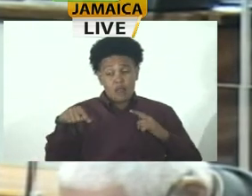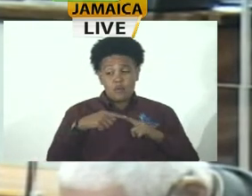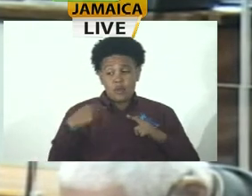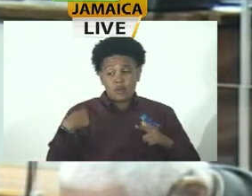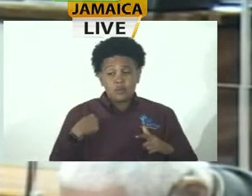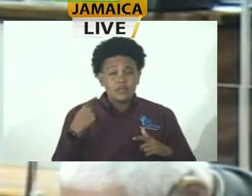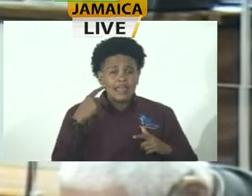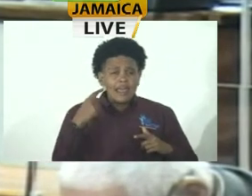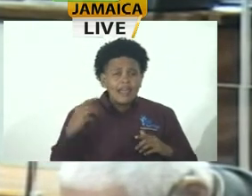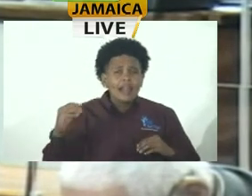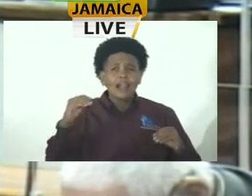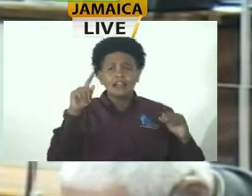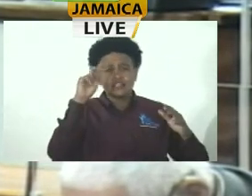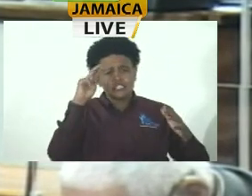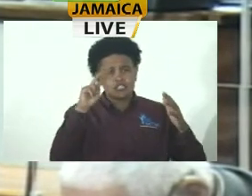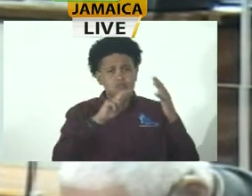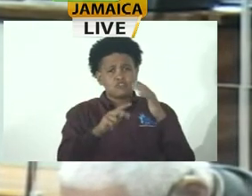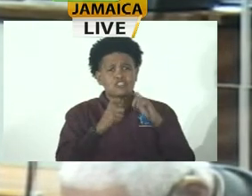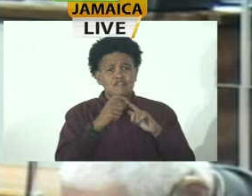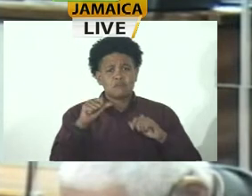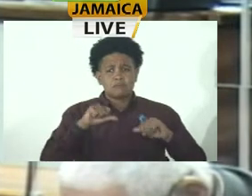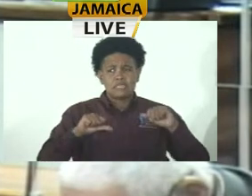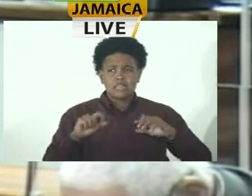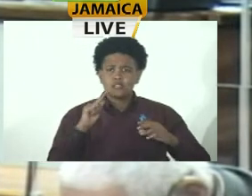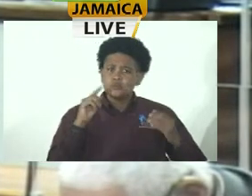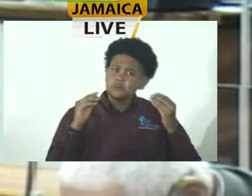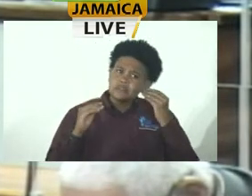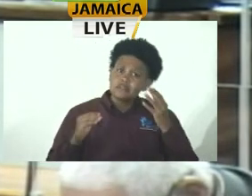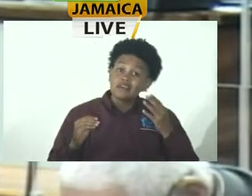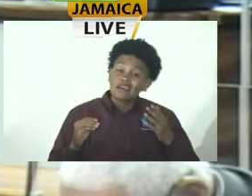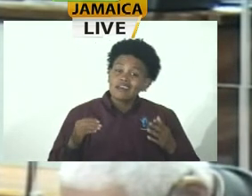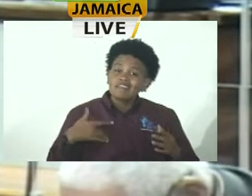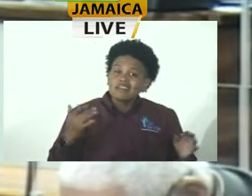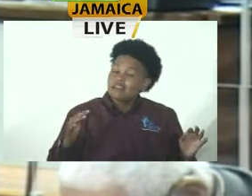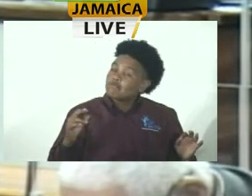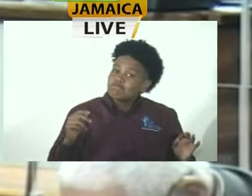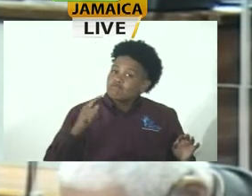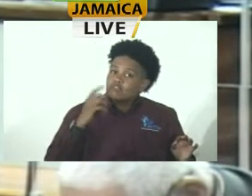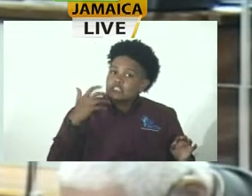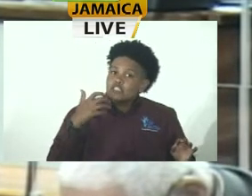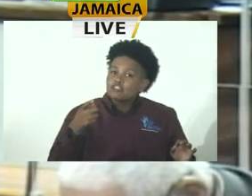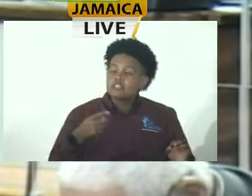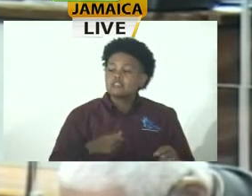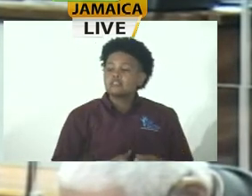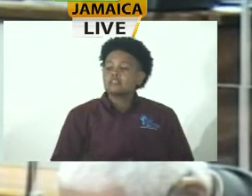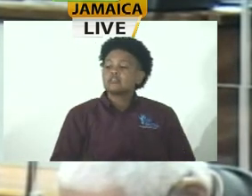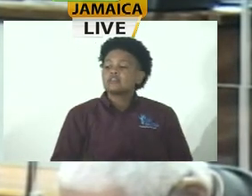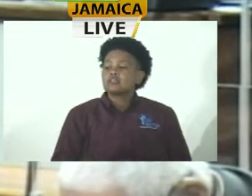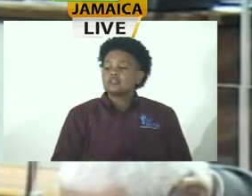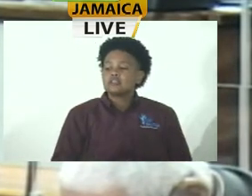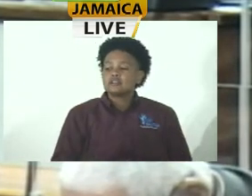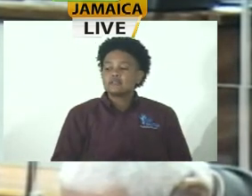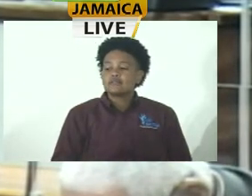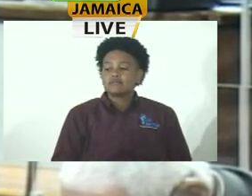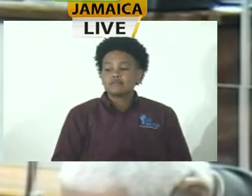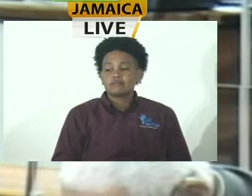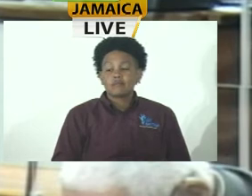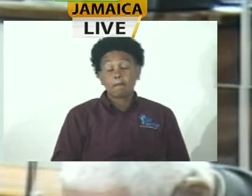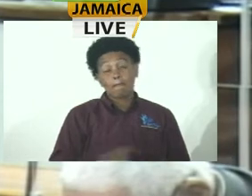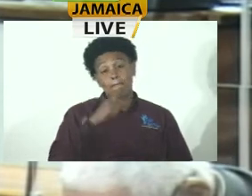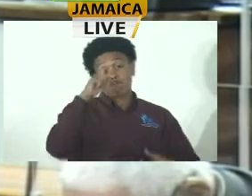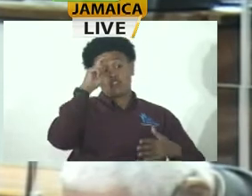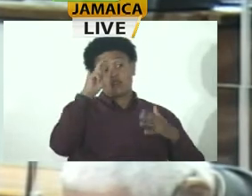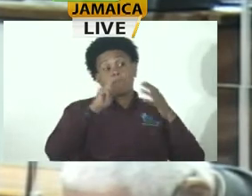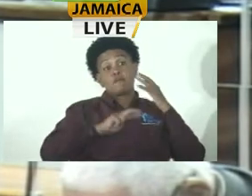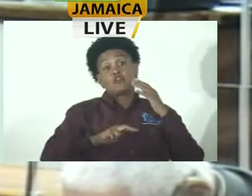these projections from our scientists take them seriously it is projected then